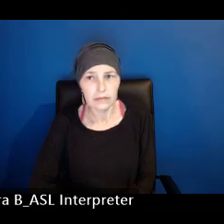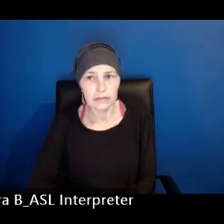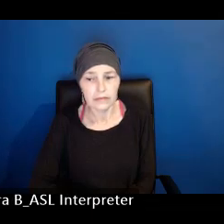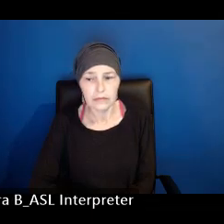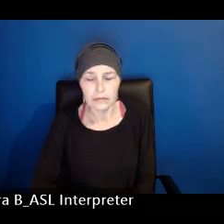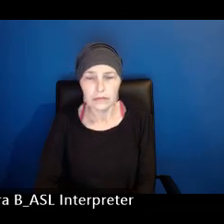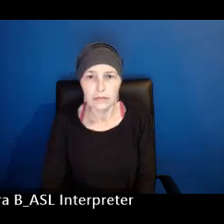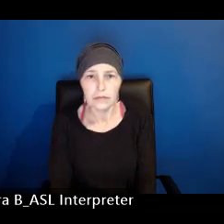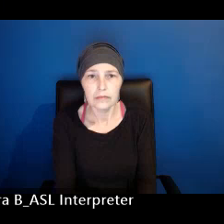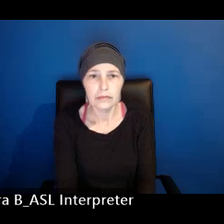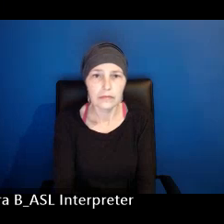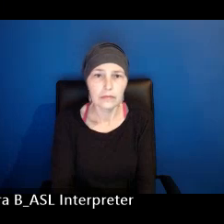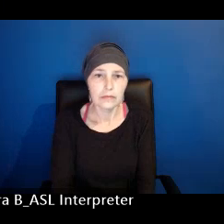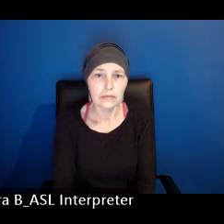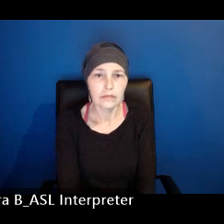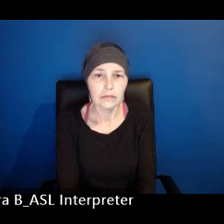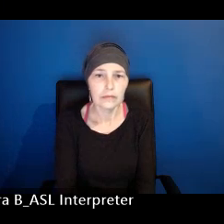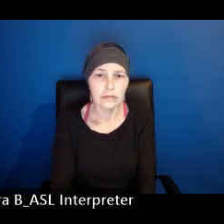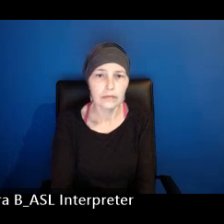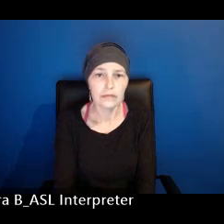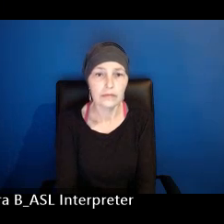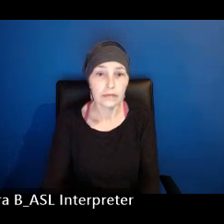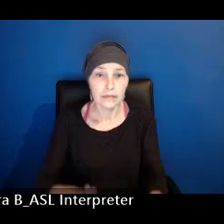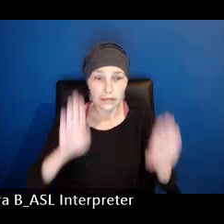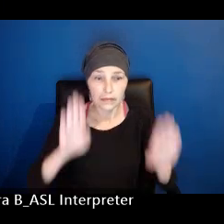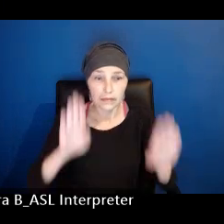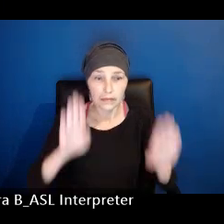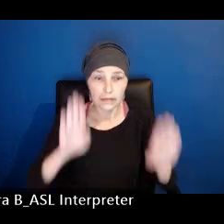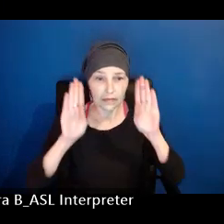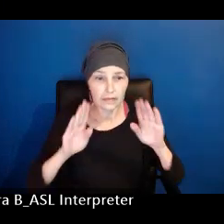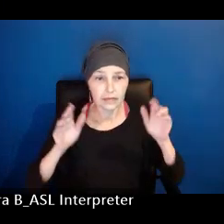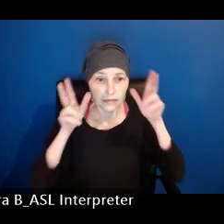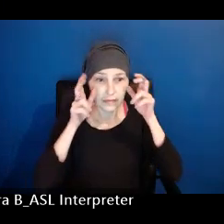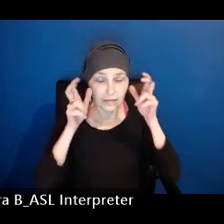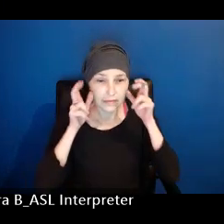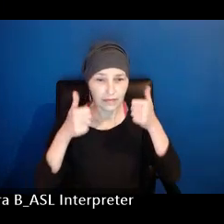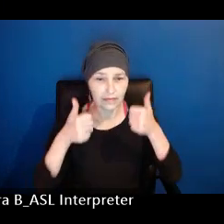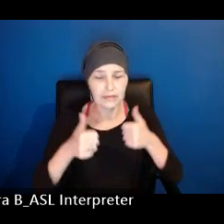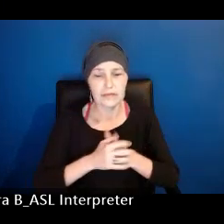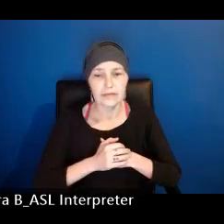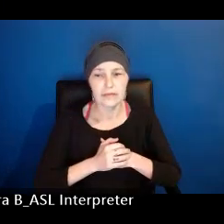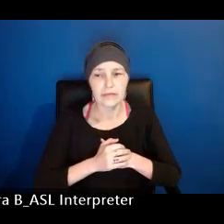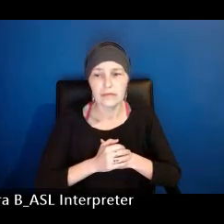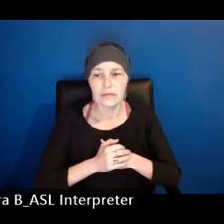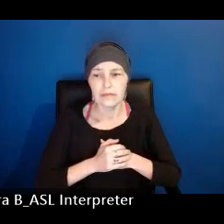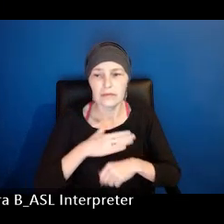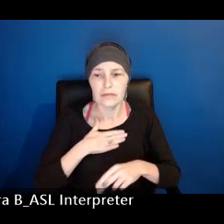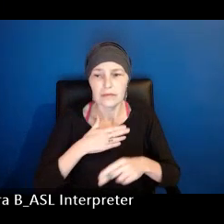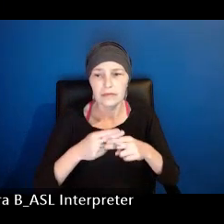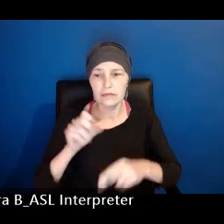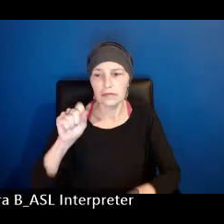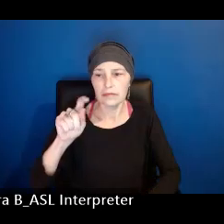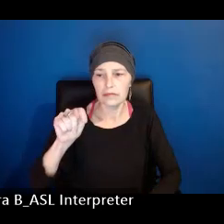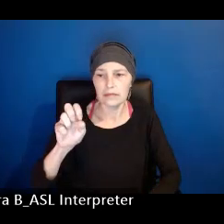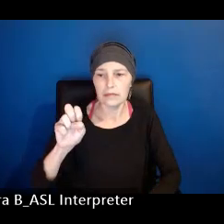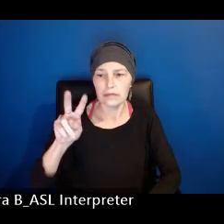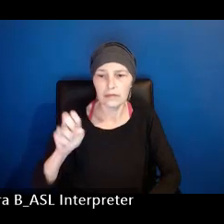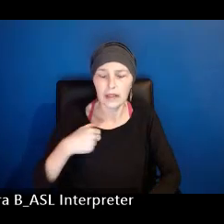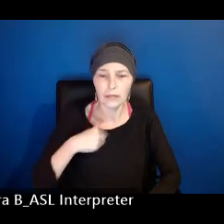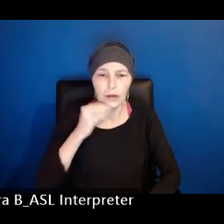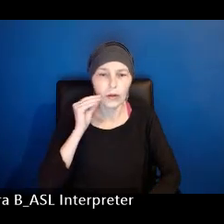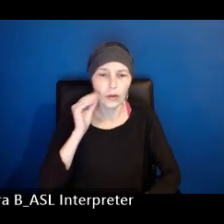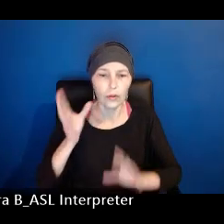Hi, can you hear me? You can. Okay, there we are. Okay, hi, my name is Steve. I'm a homeowner in